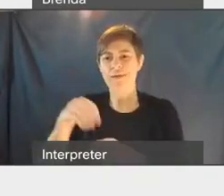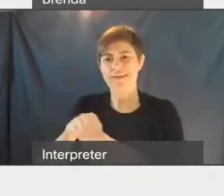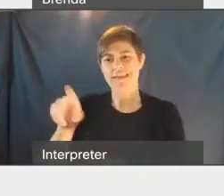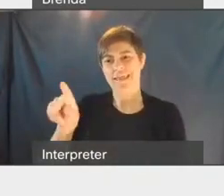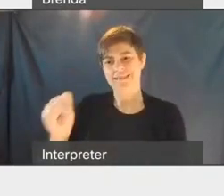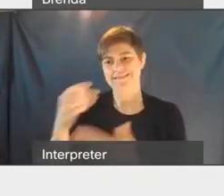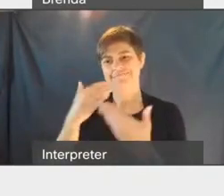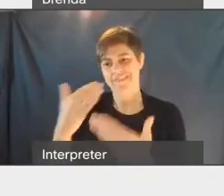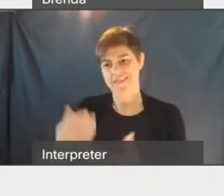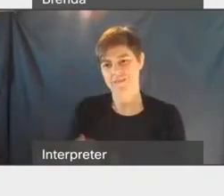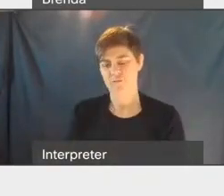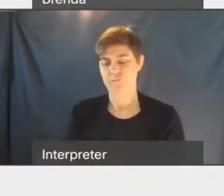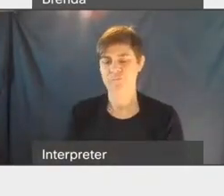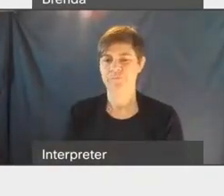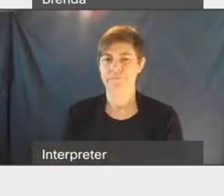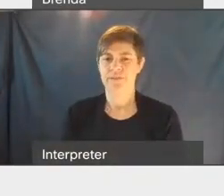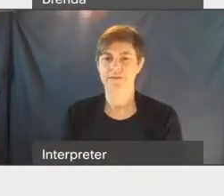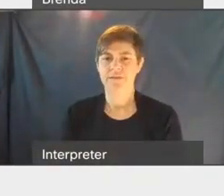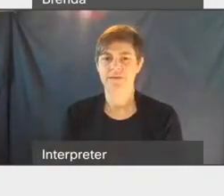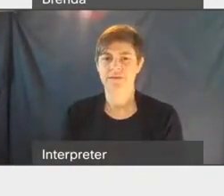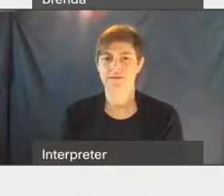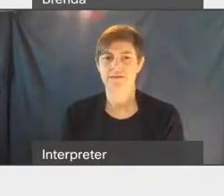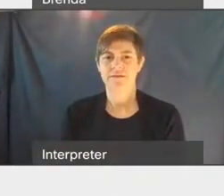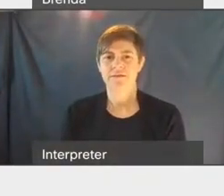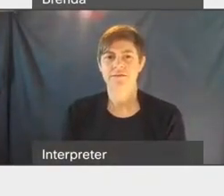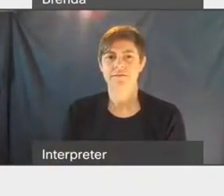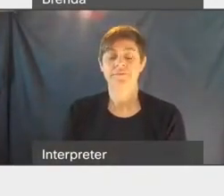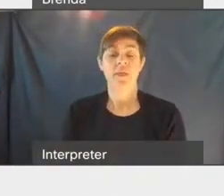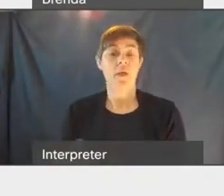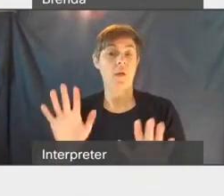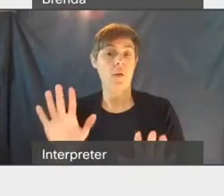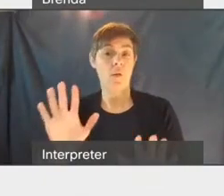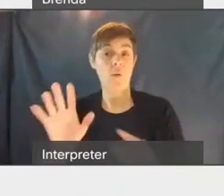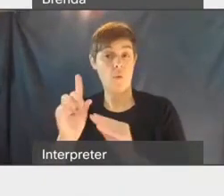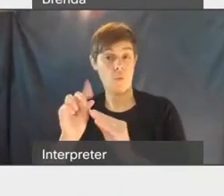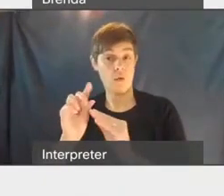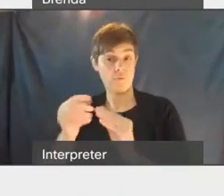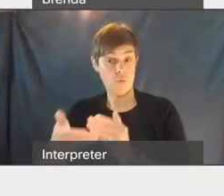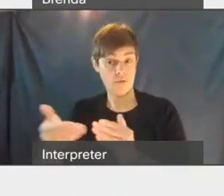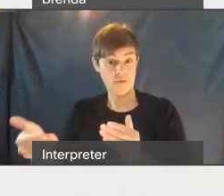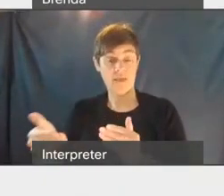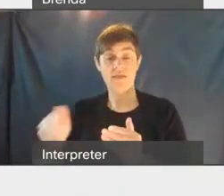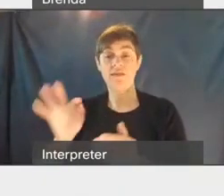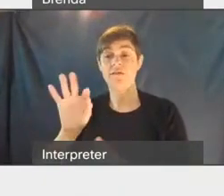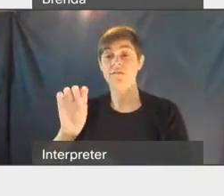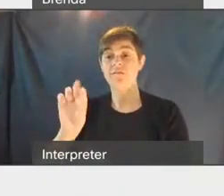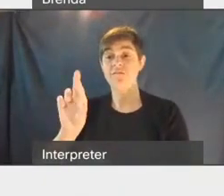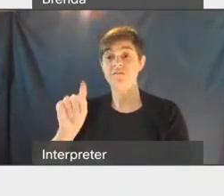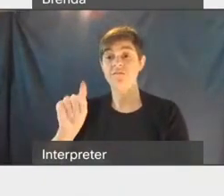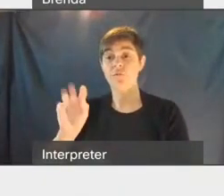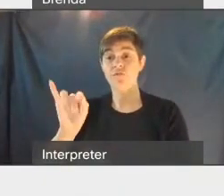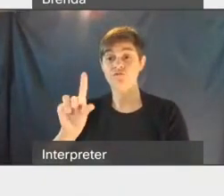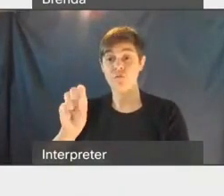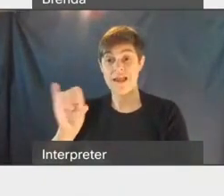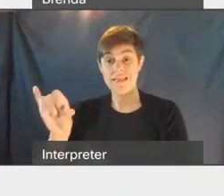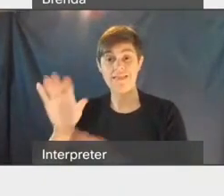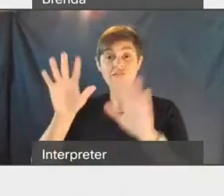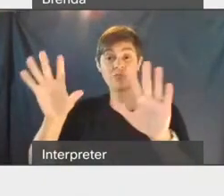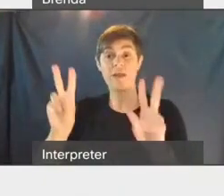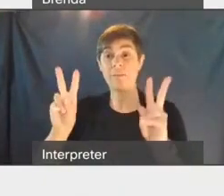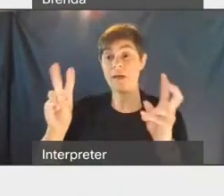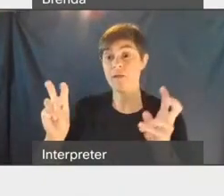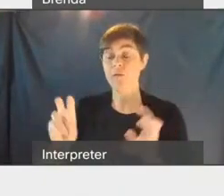you for being here. Thank you, Senator Hawk. Oh, one more thing. Fort Riley has a great motto: no mission too